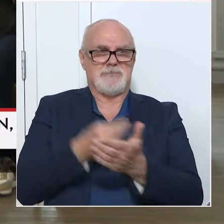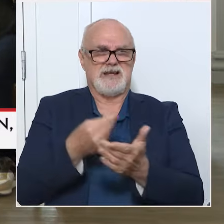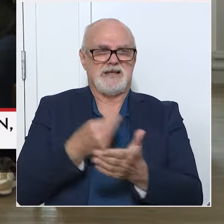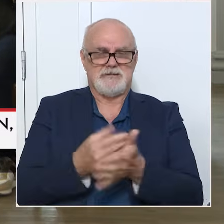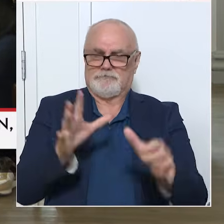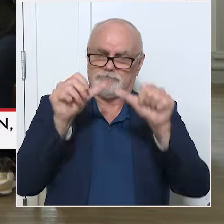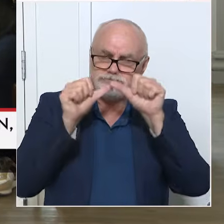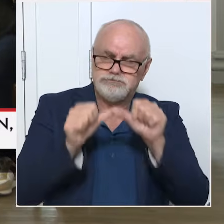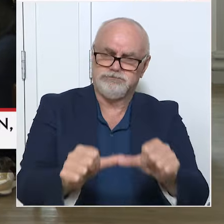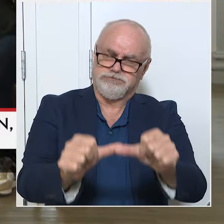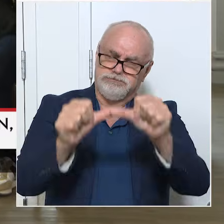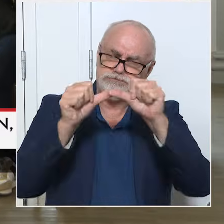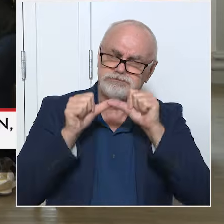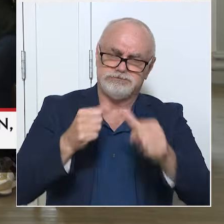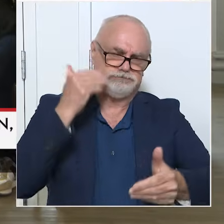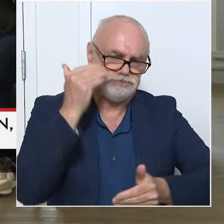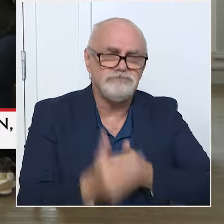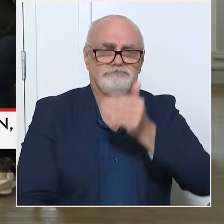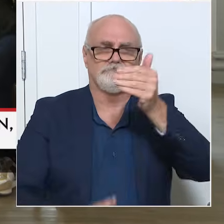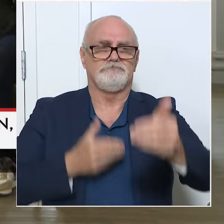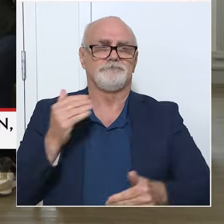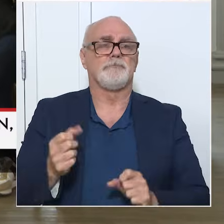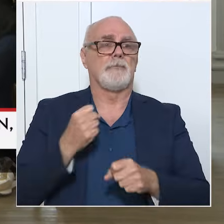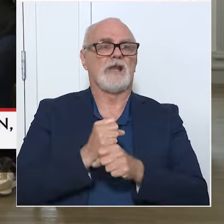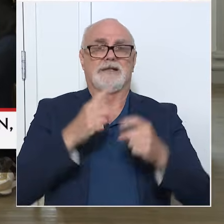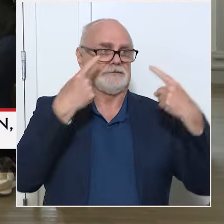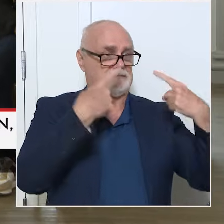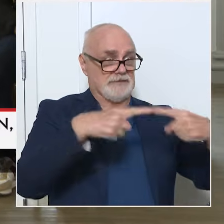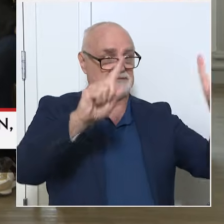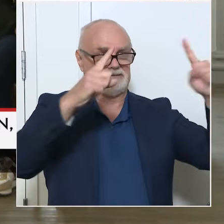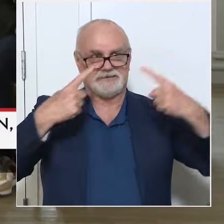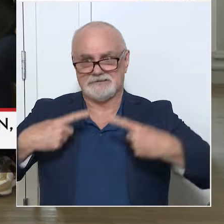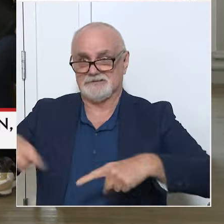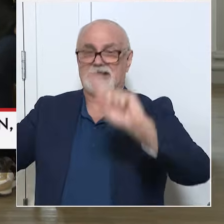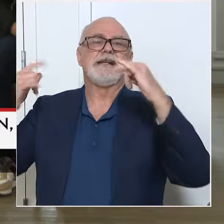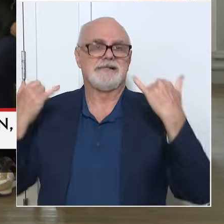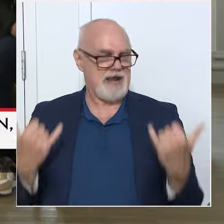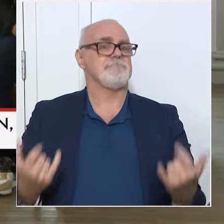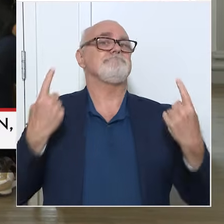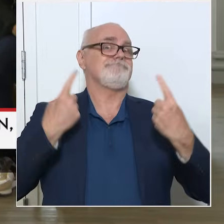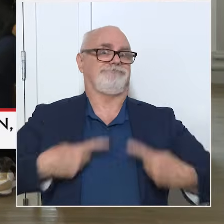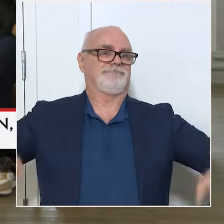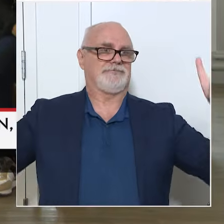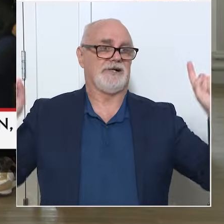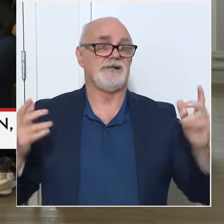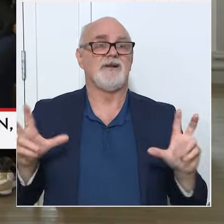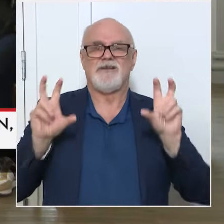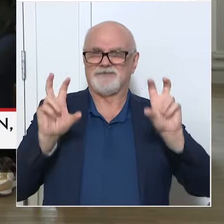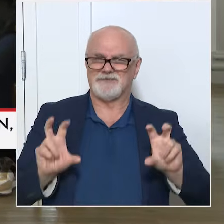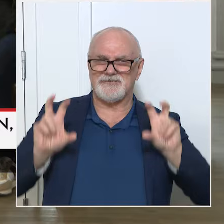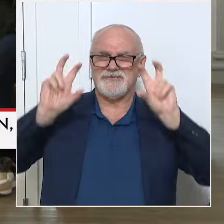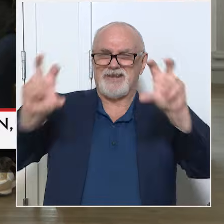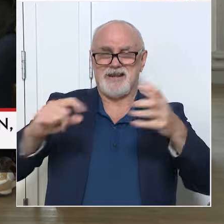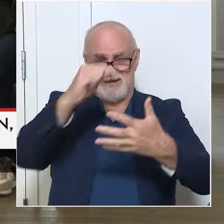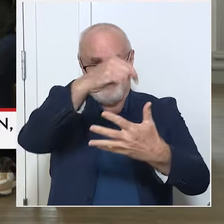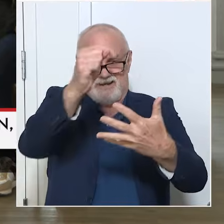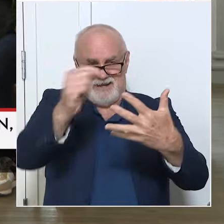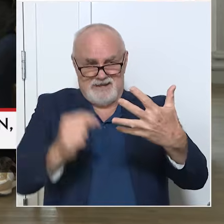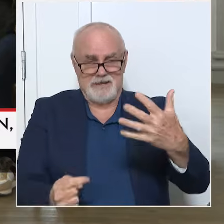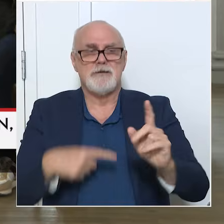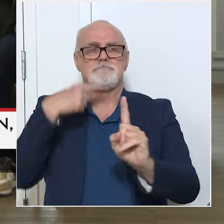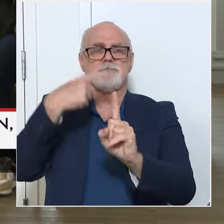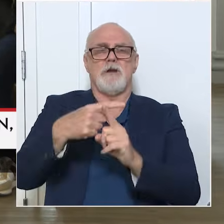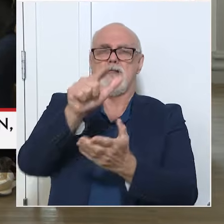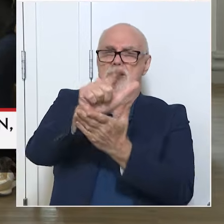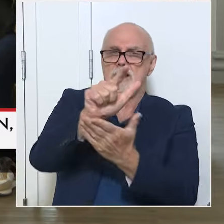great work that we're celebrating today. Together, these investments and much needed legislative